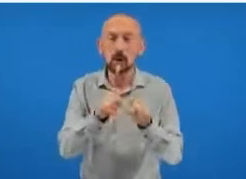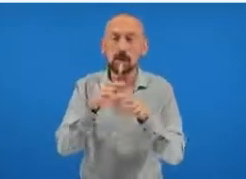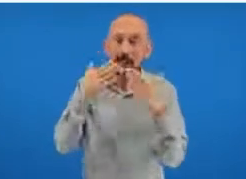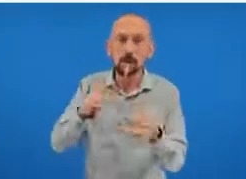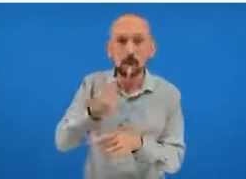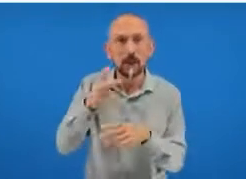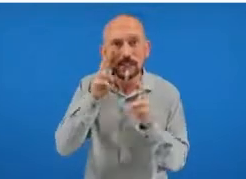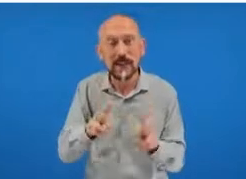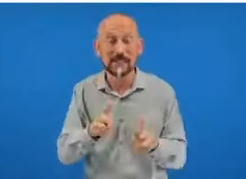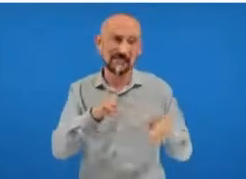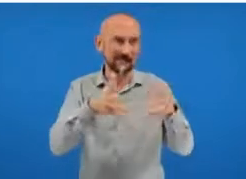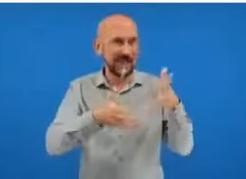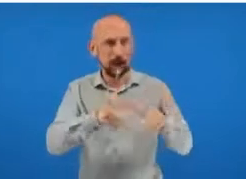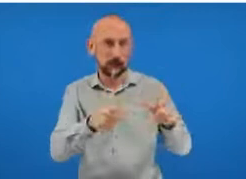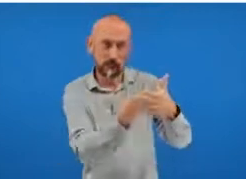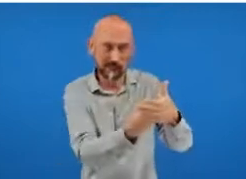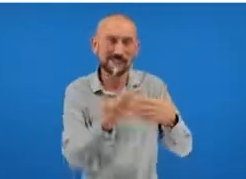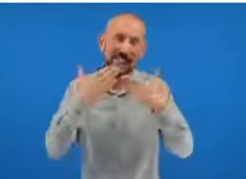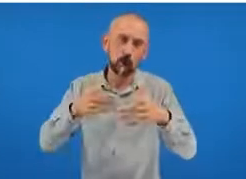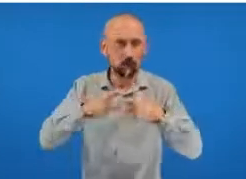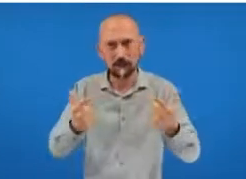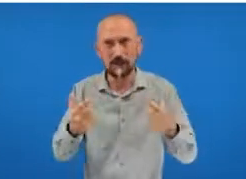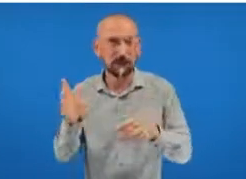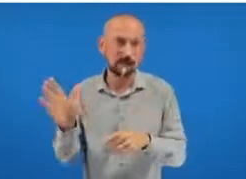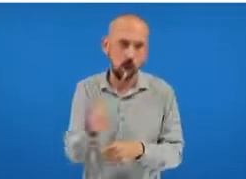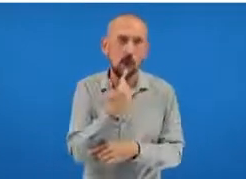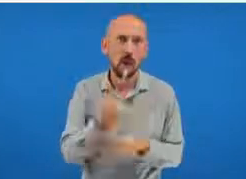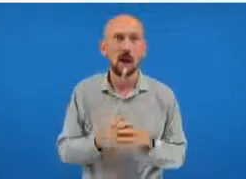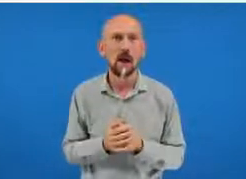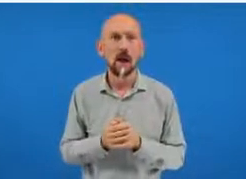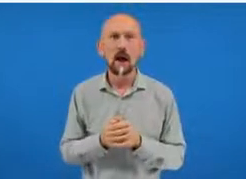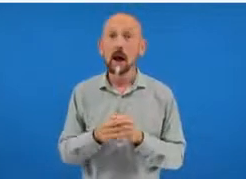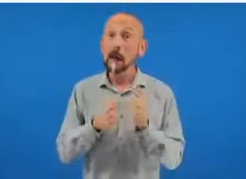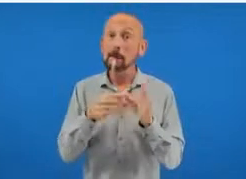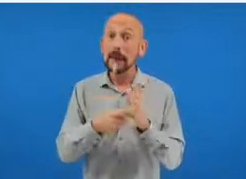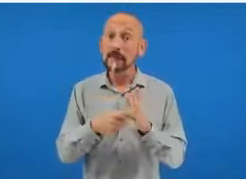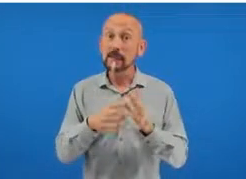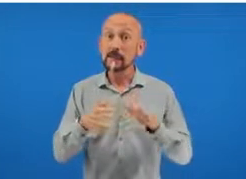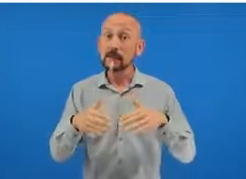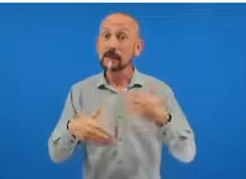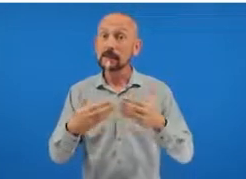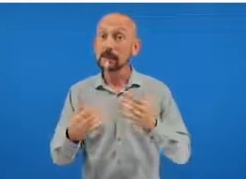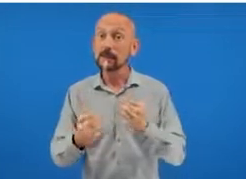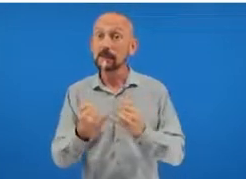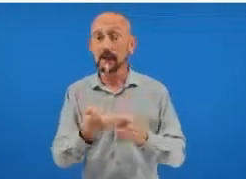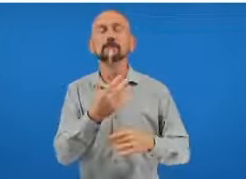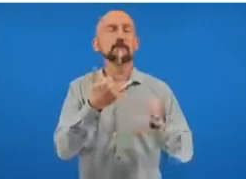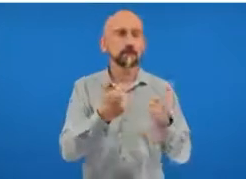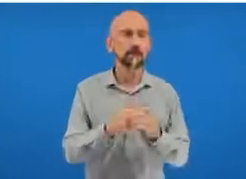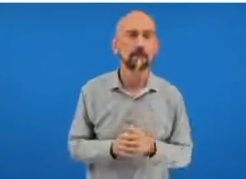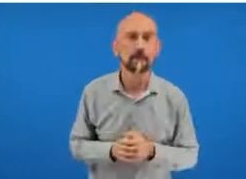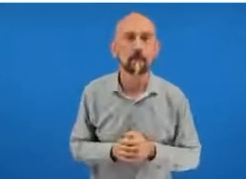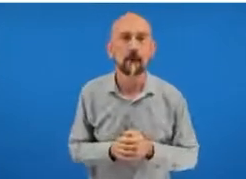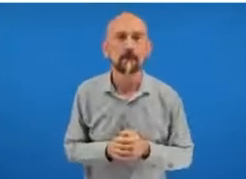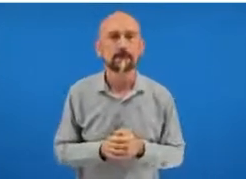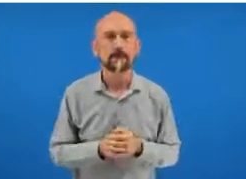our signers, thank you very much to everybody. Matt, shall we move on to our final screen? So